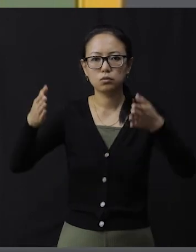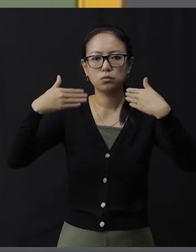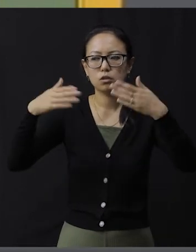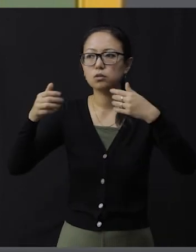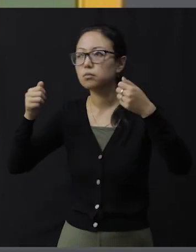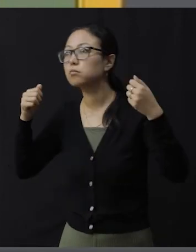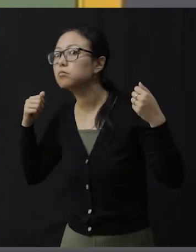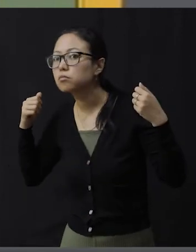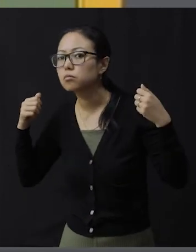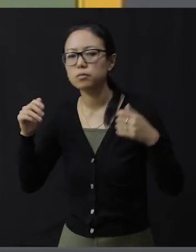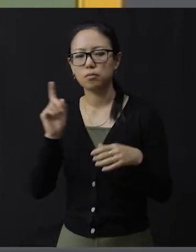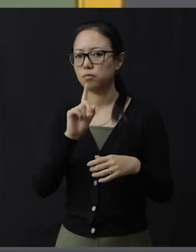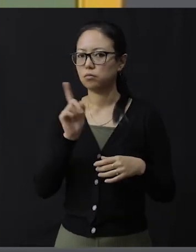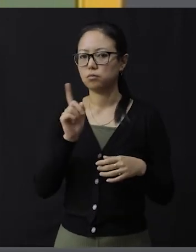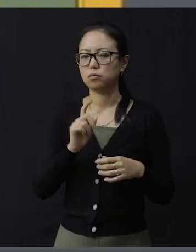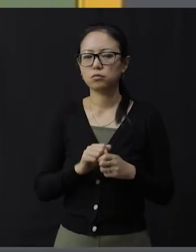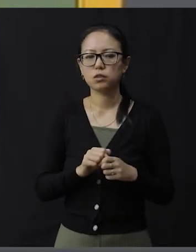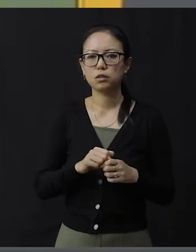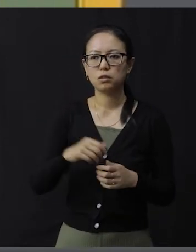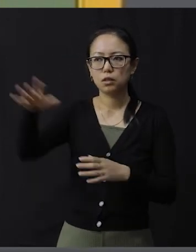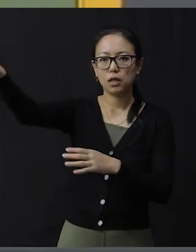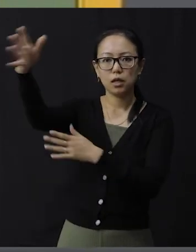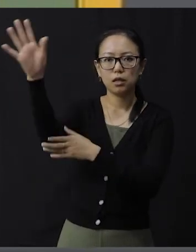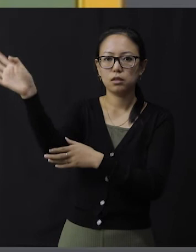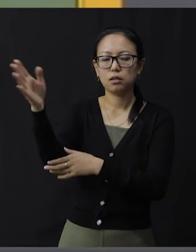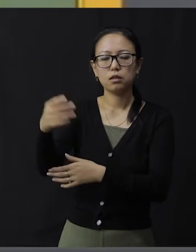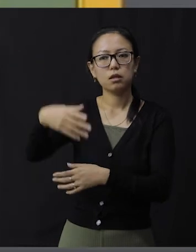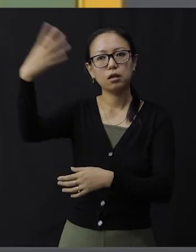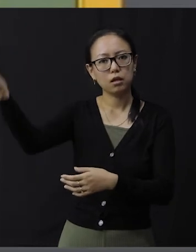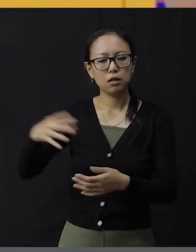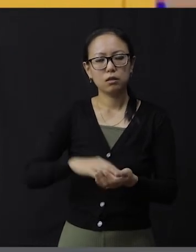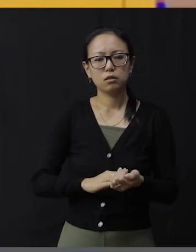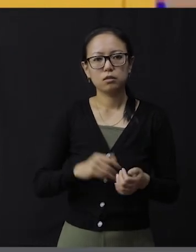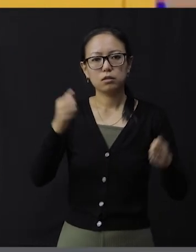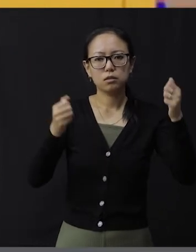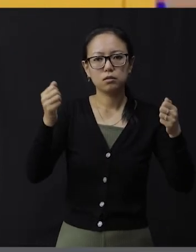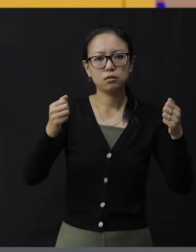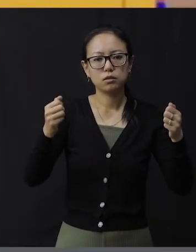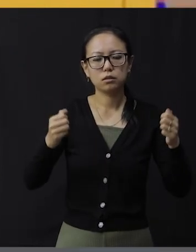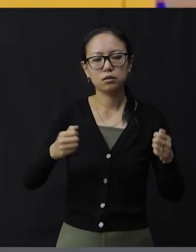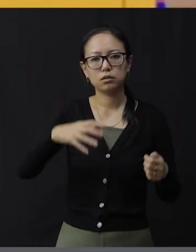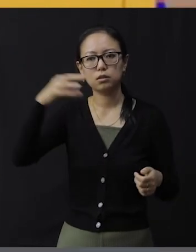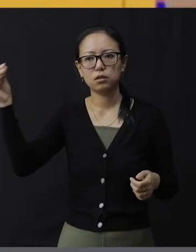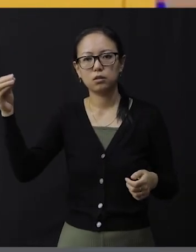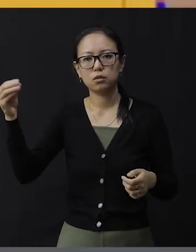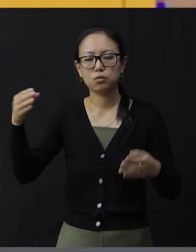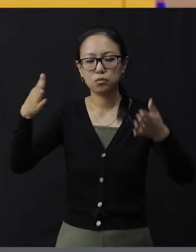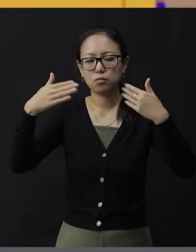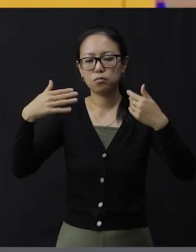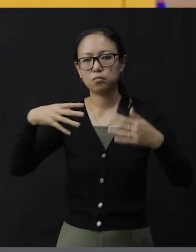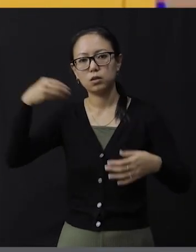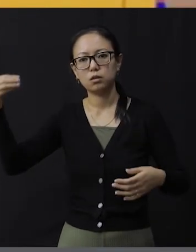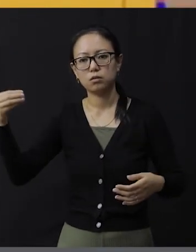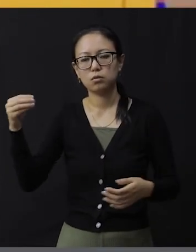of the moving car, okay? You should not stick your head and your hands out of the moving car. And the next thing is